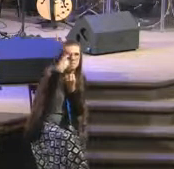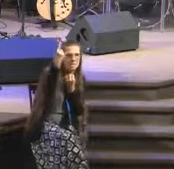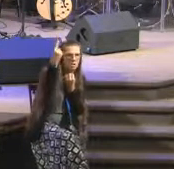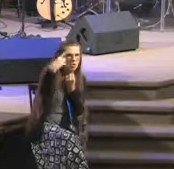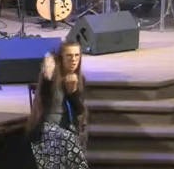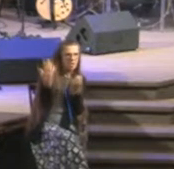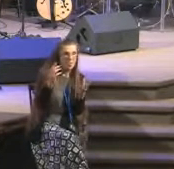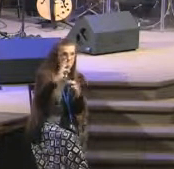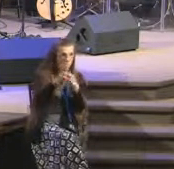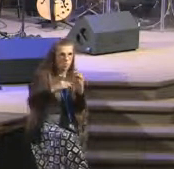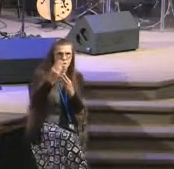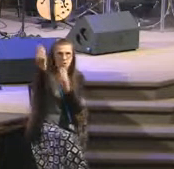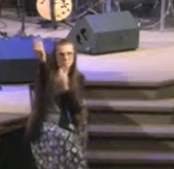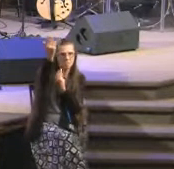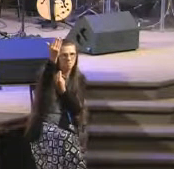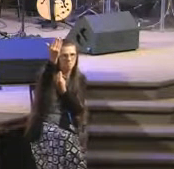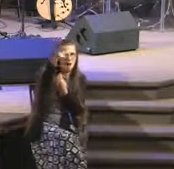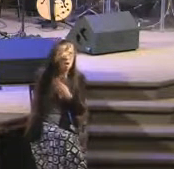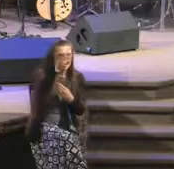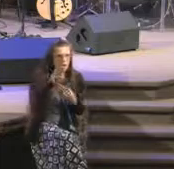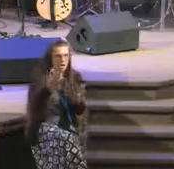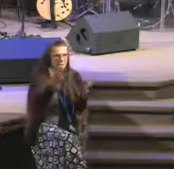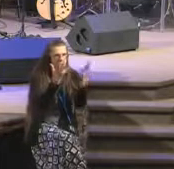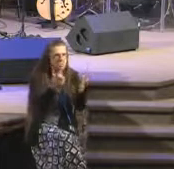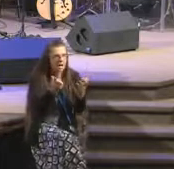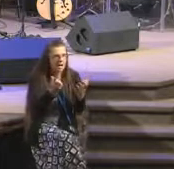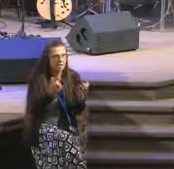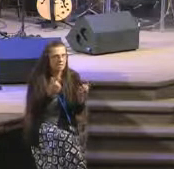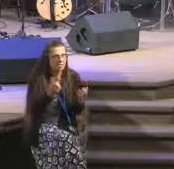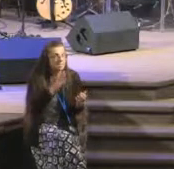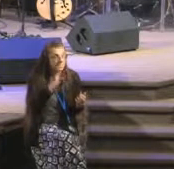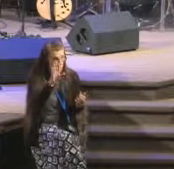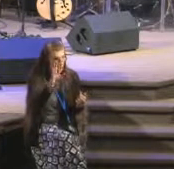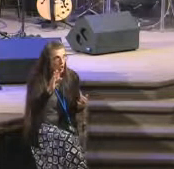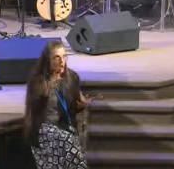have to understand, God desires to be your provider.